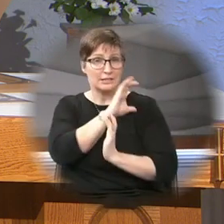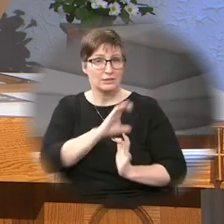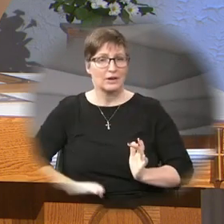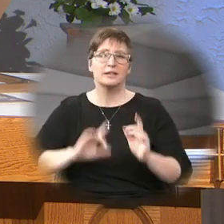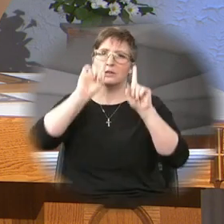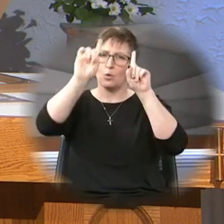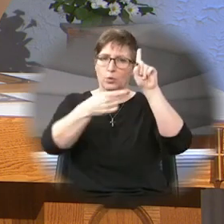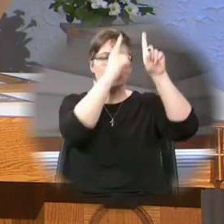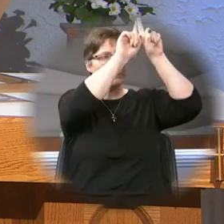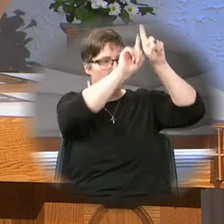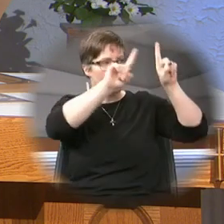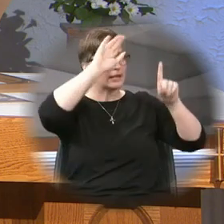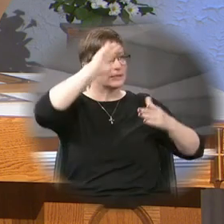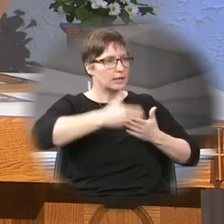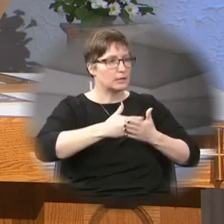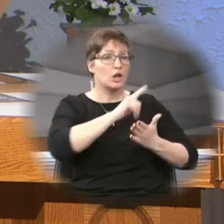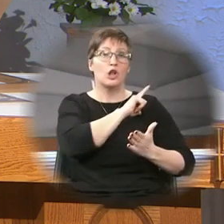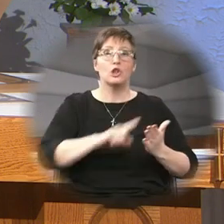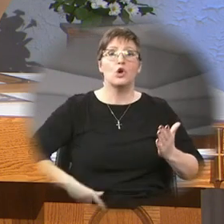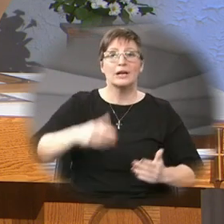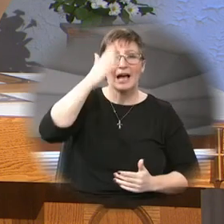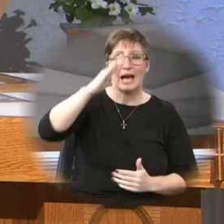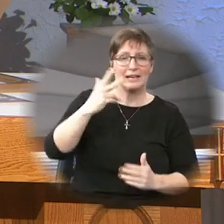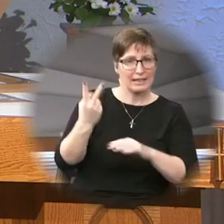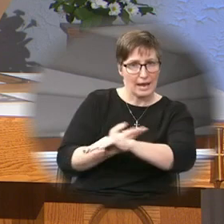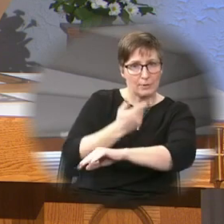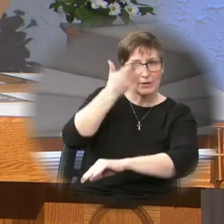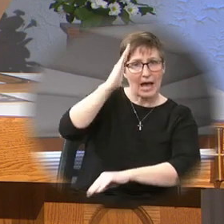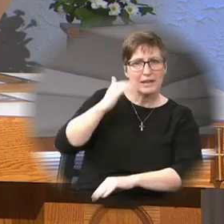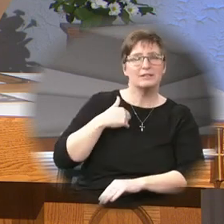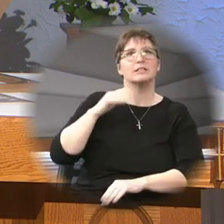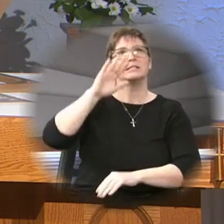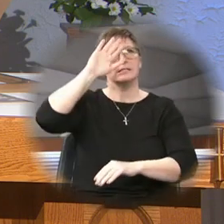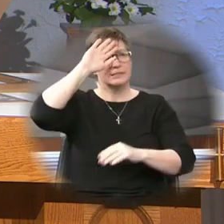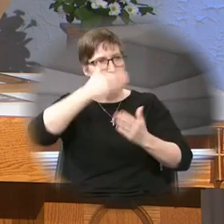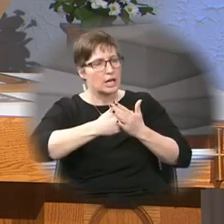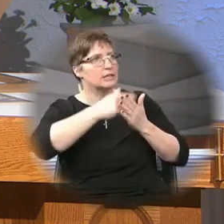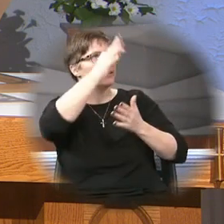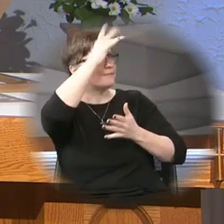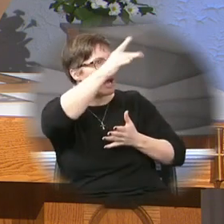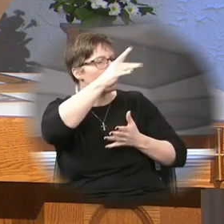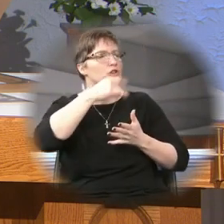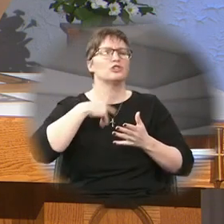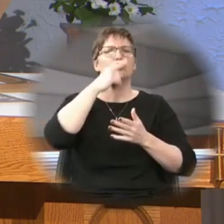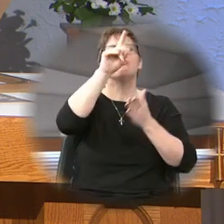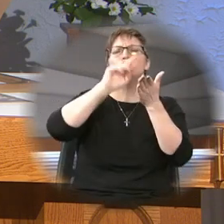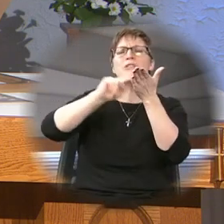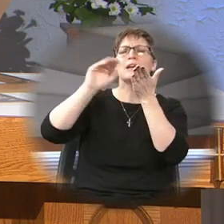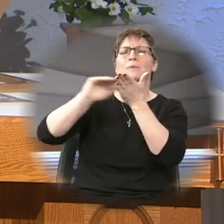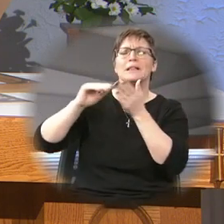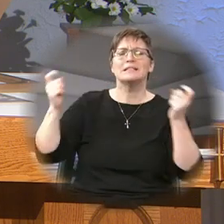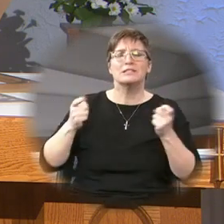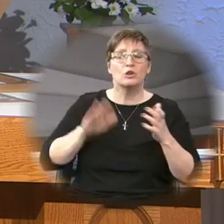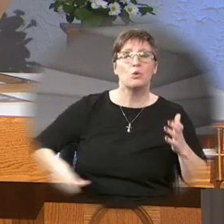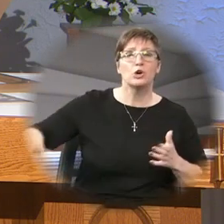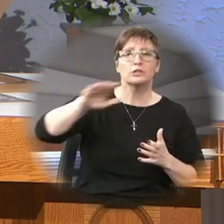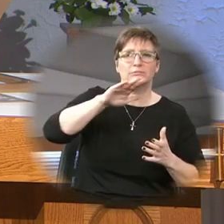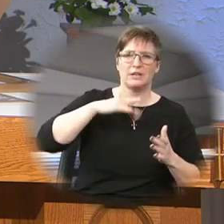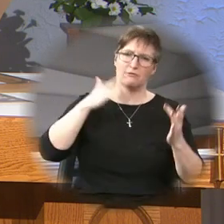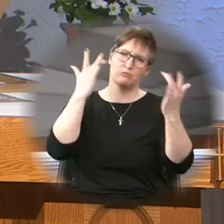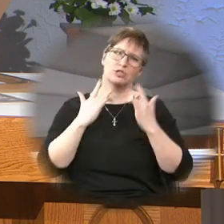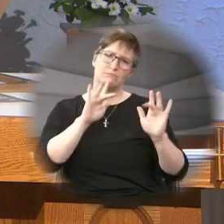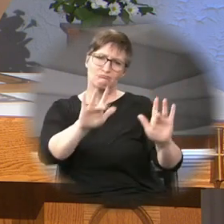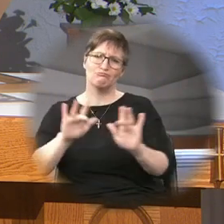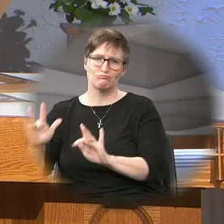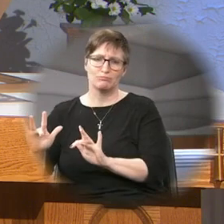only begotten Son, Lord God, Lamb of God, Son of the Father, you take away the sins of the world, have mercy